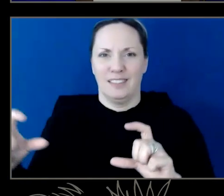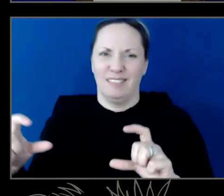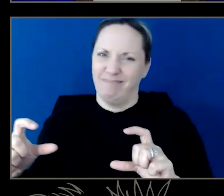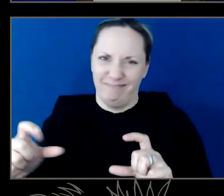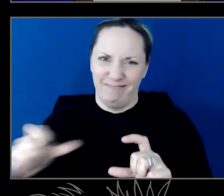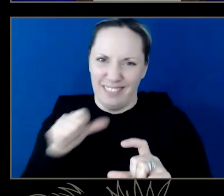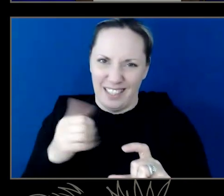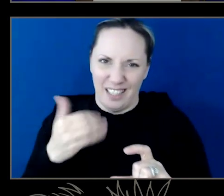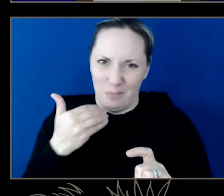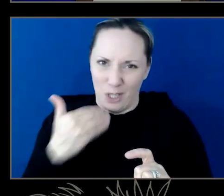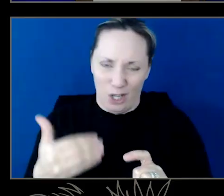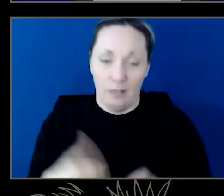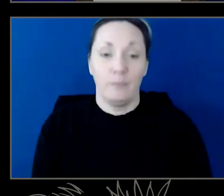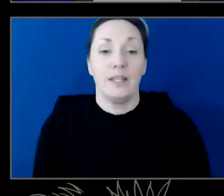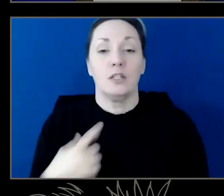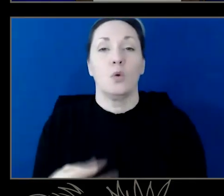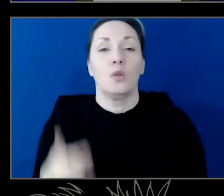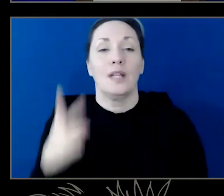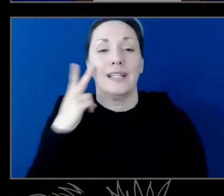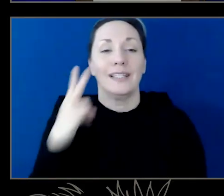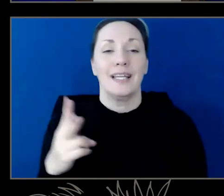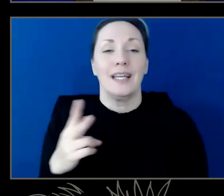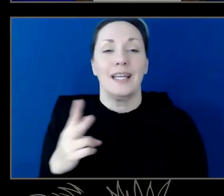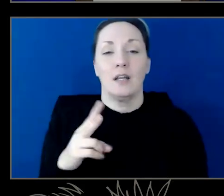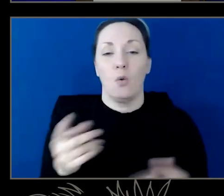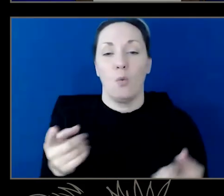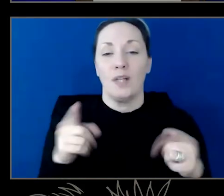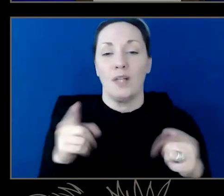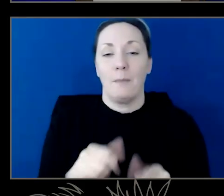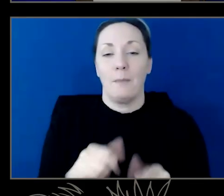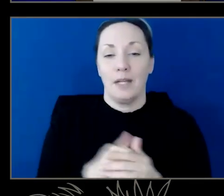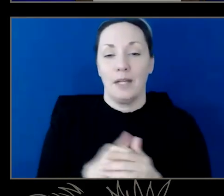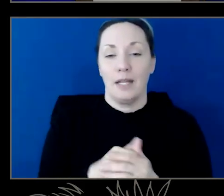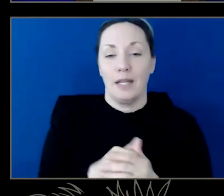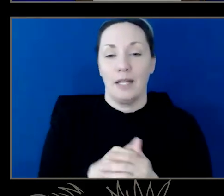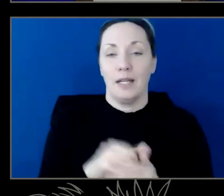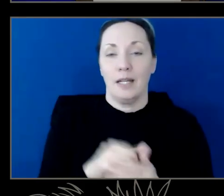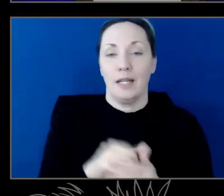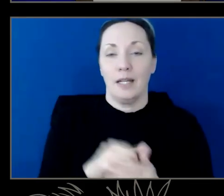to the code and see what's happening. The other side, all right.